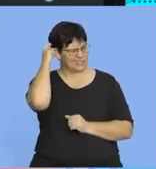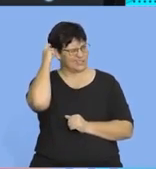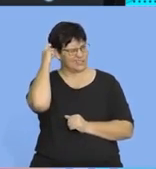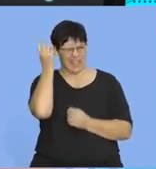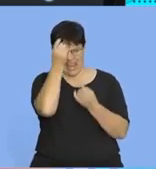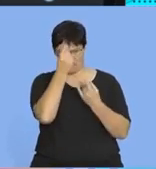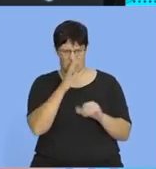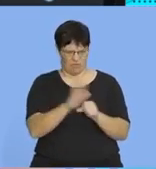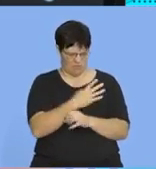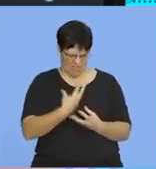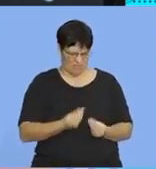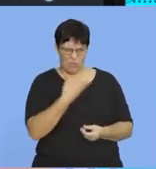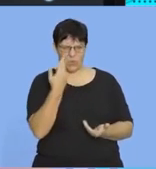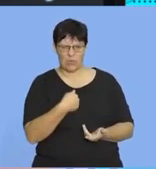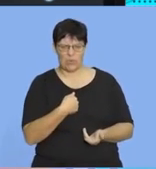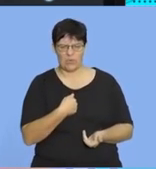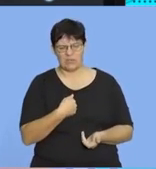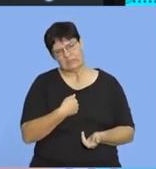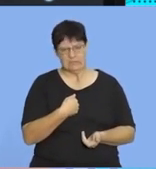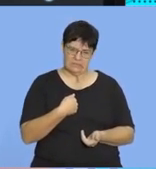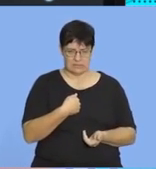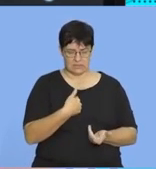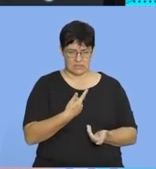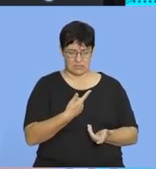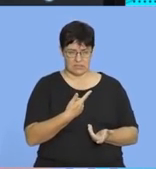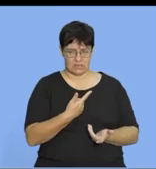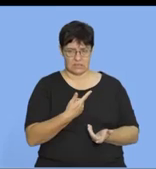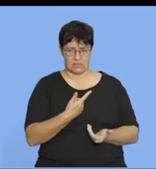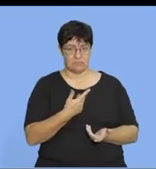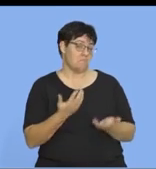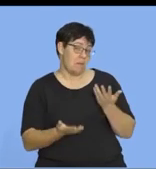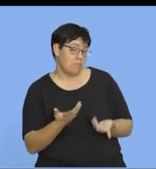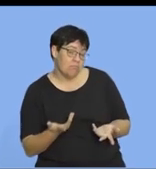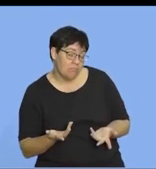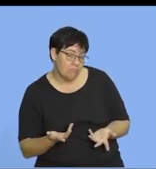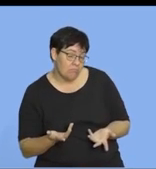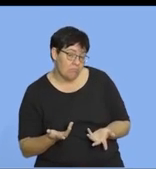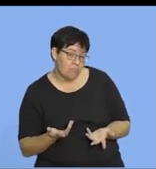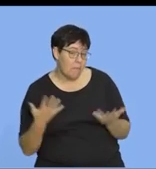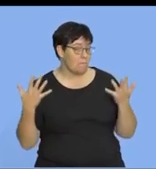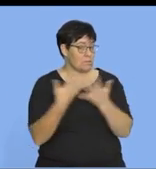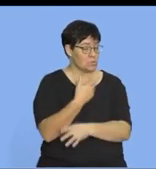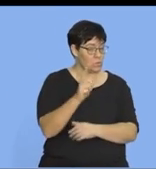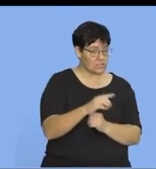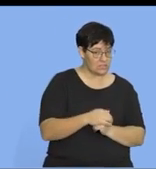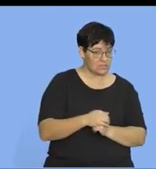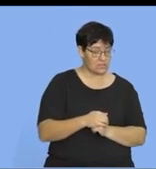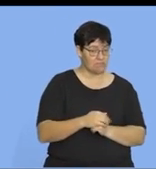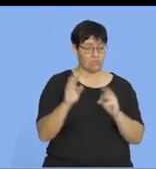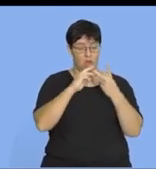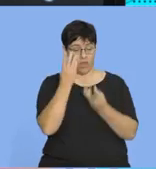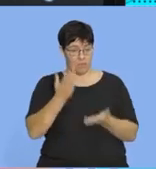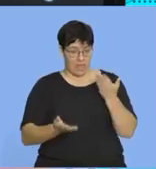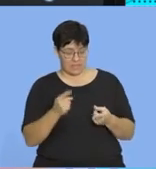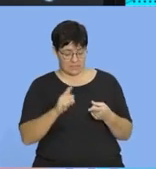some information. Well, maybe. What are we missing? The Earth's